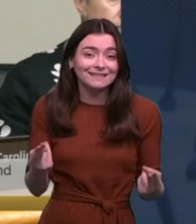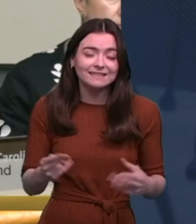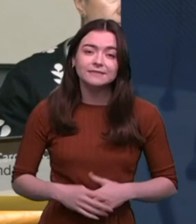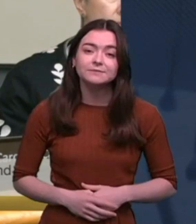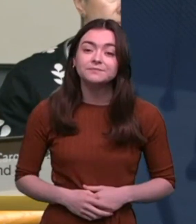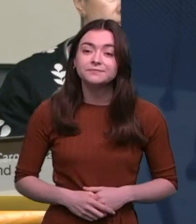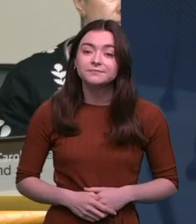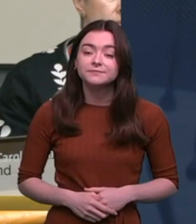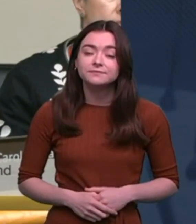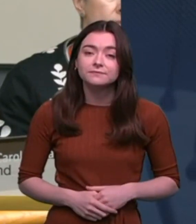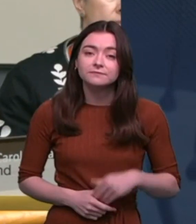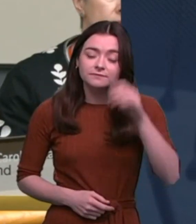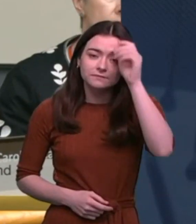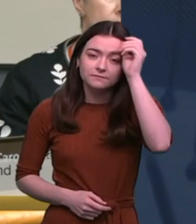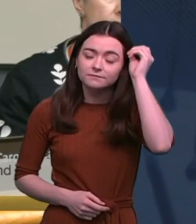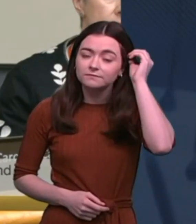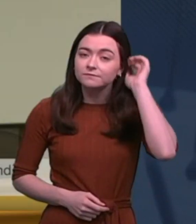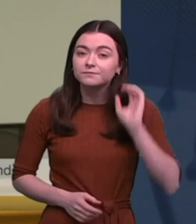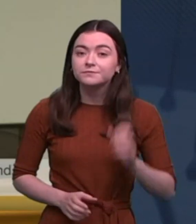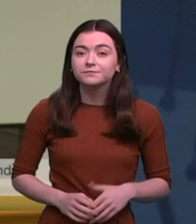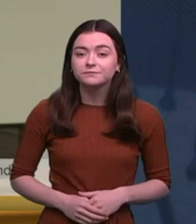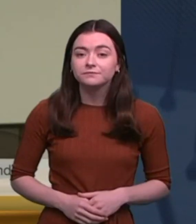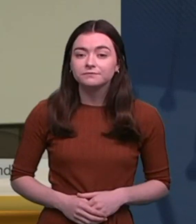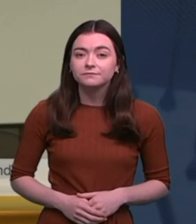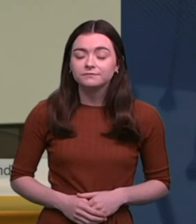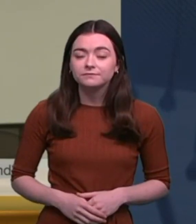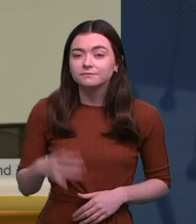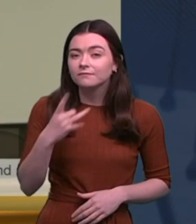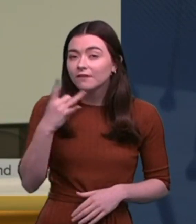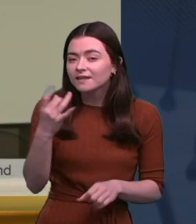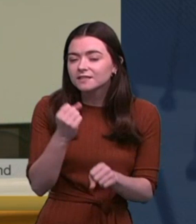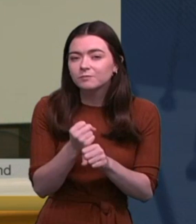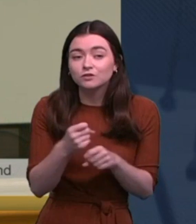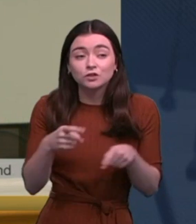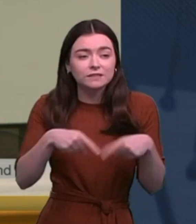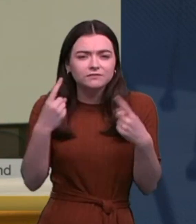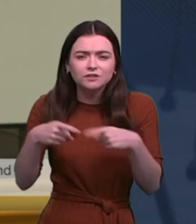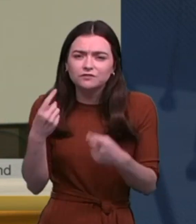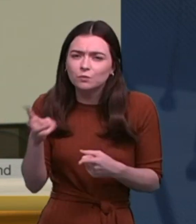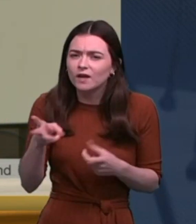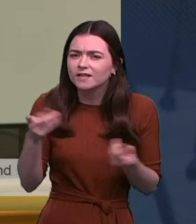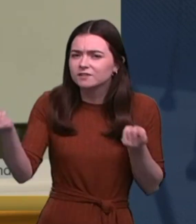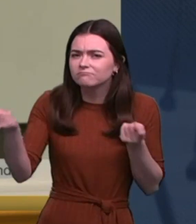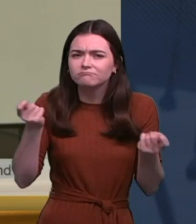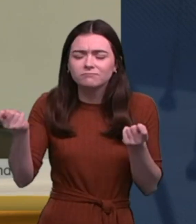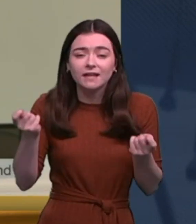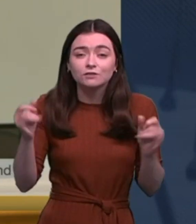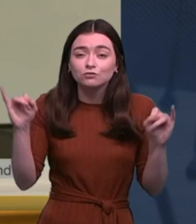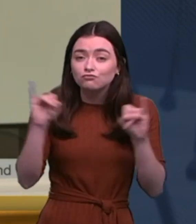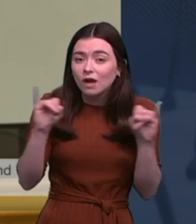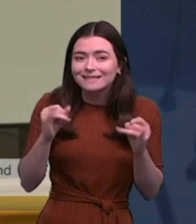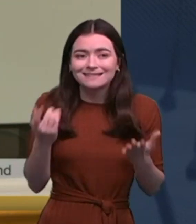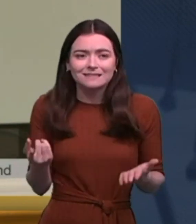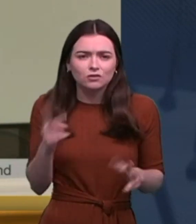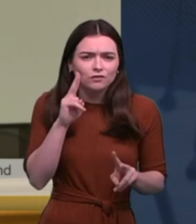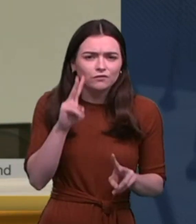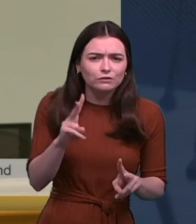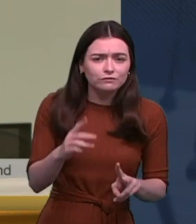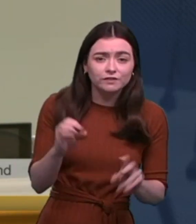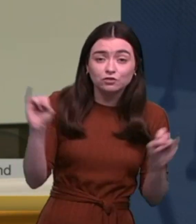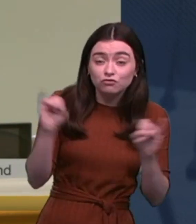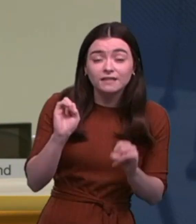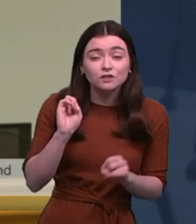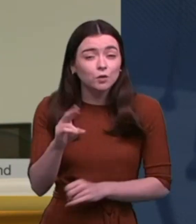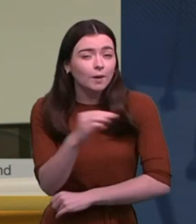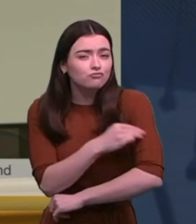Can I just ask, like, in terms of, obviously there's different ways of addressing a kind of a crisis, or how it's perceived. Is it a crisis or is it a problem? Or there's all the